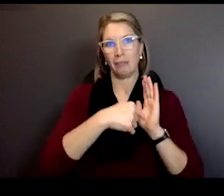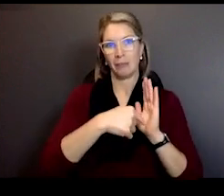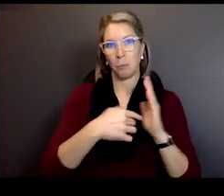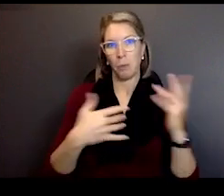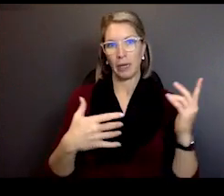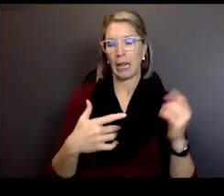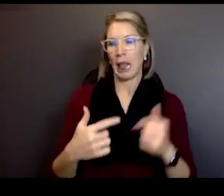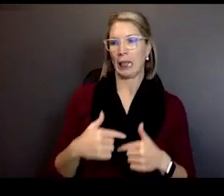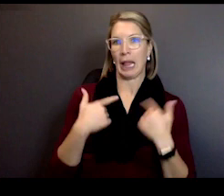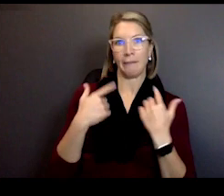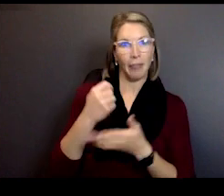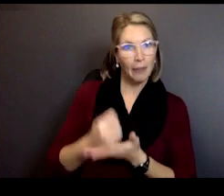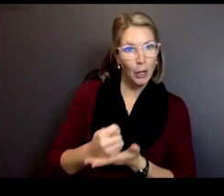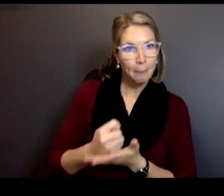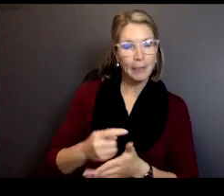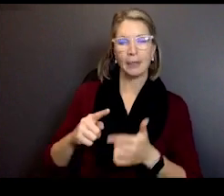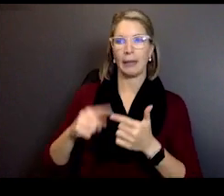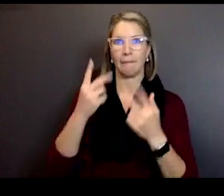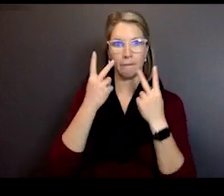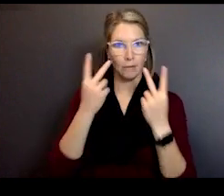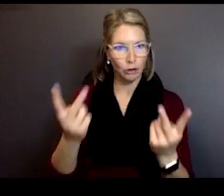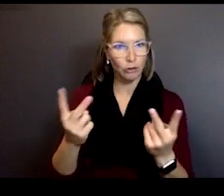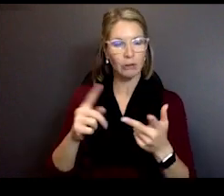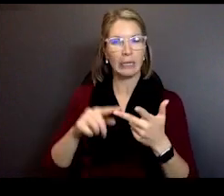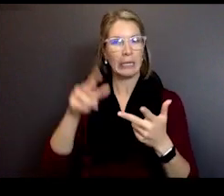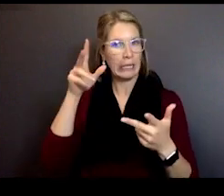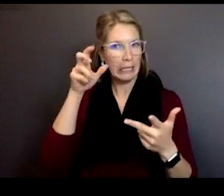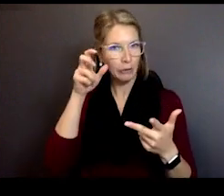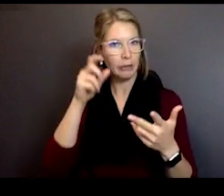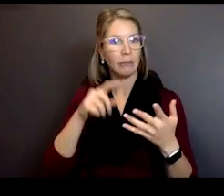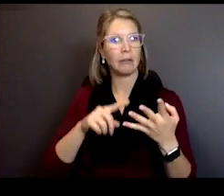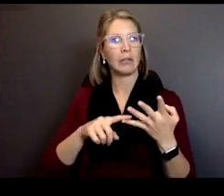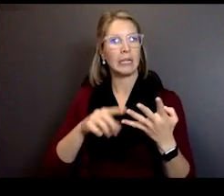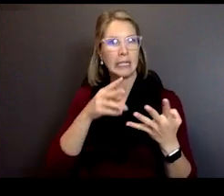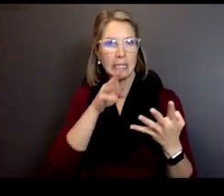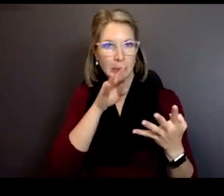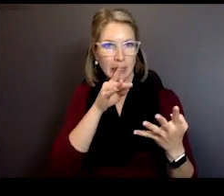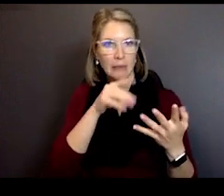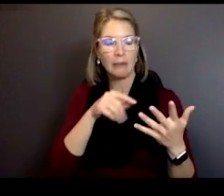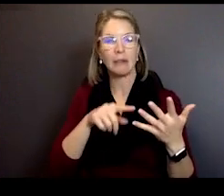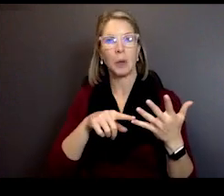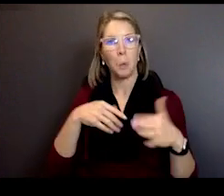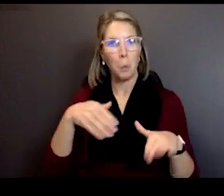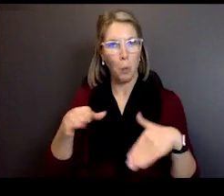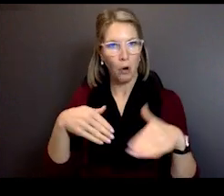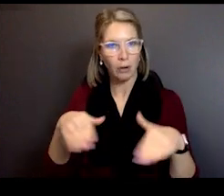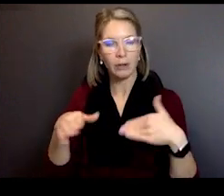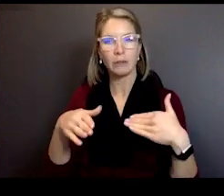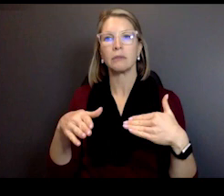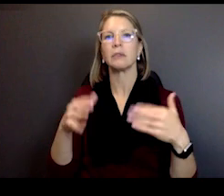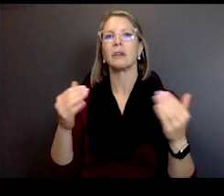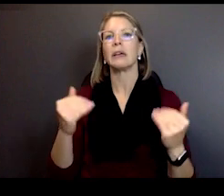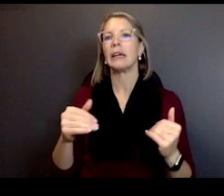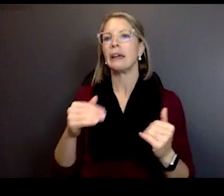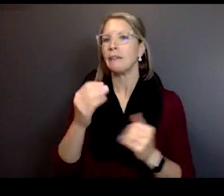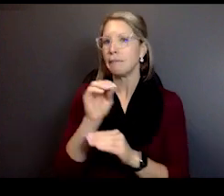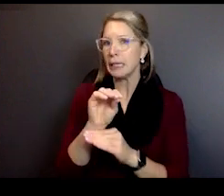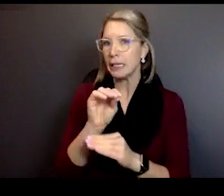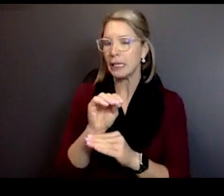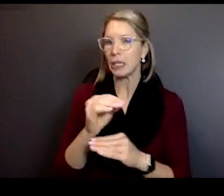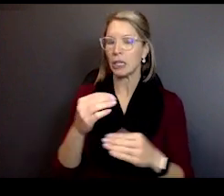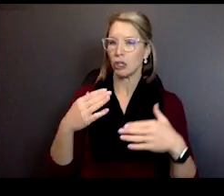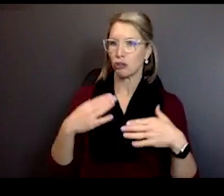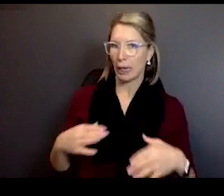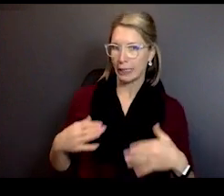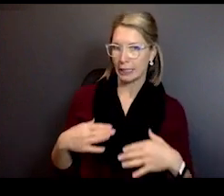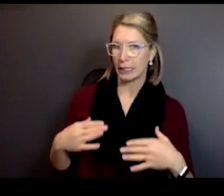impairment are life-sustaining therapy, vision, hearing, speaking, walking,